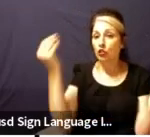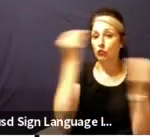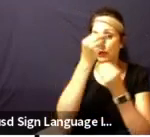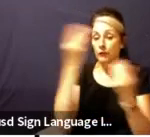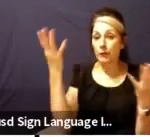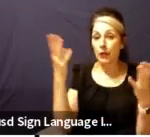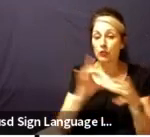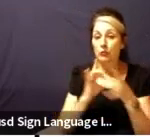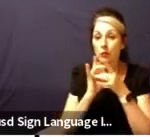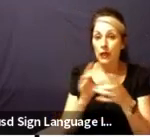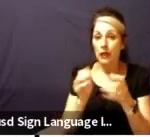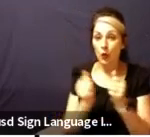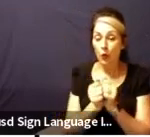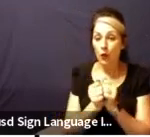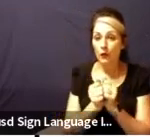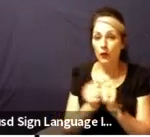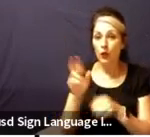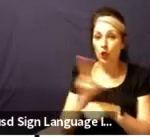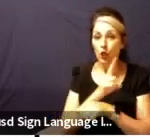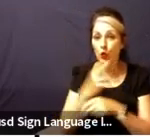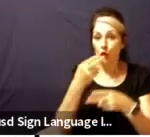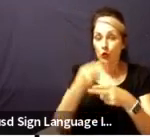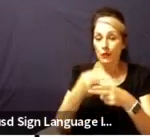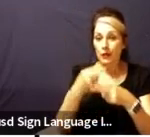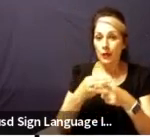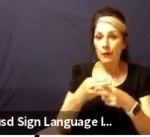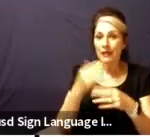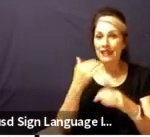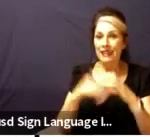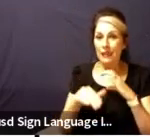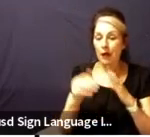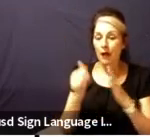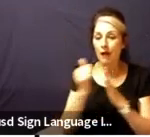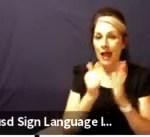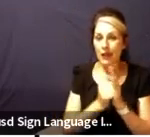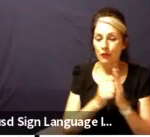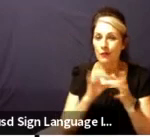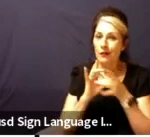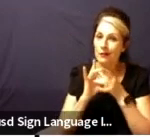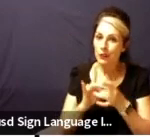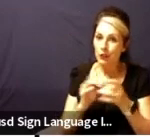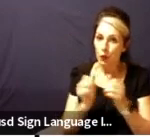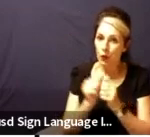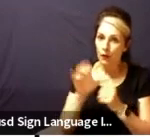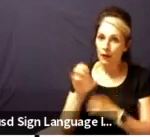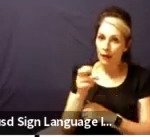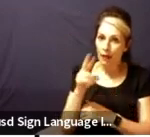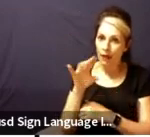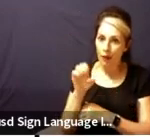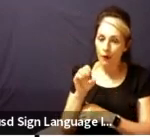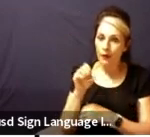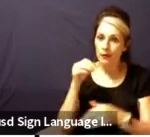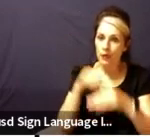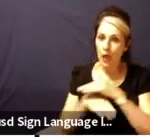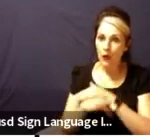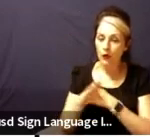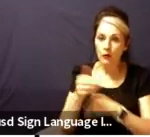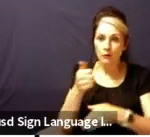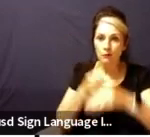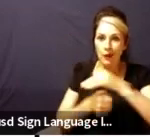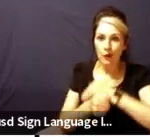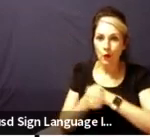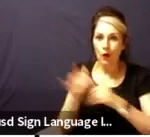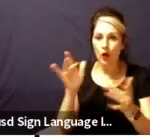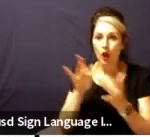in regards to your username, which would be the email address associated in Aeries under contacts, and then